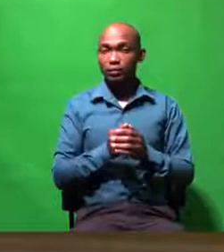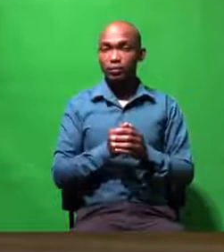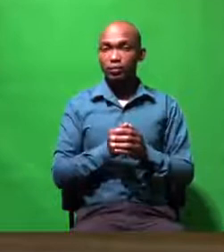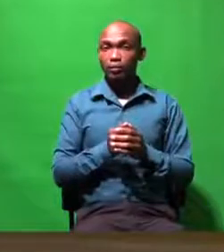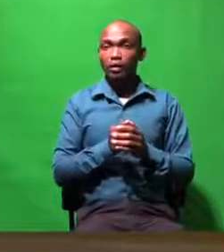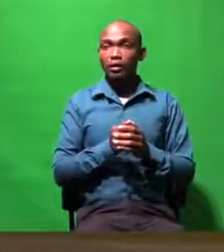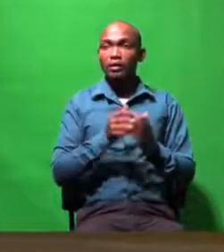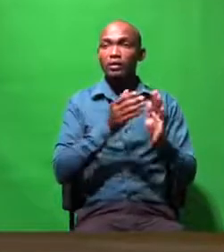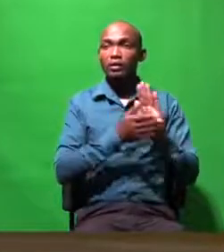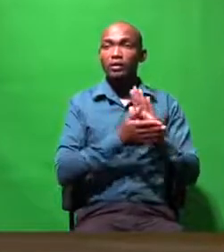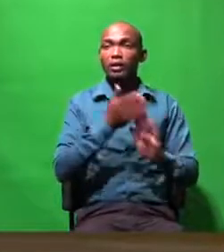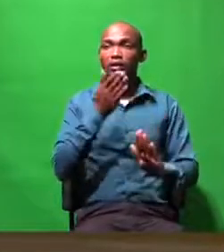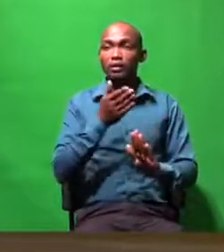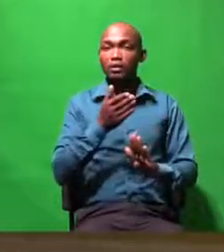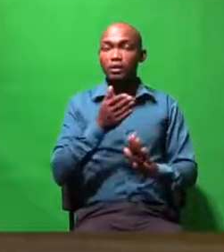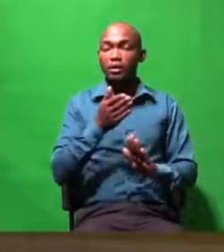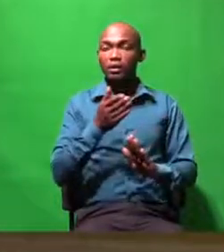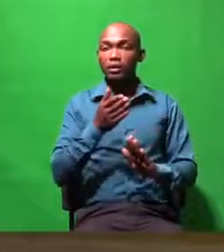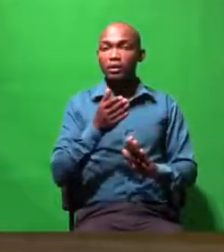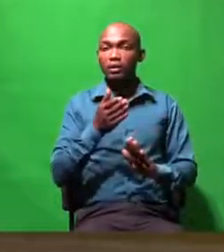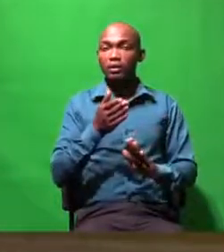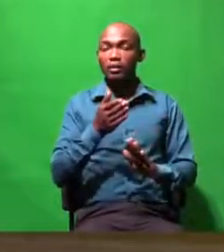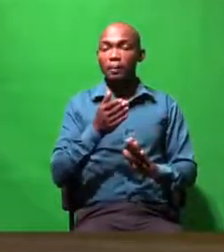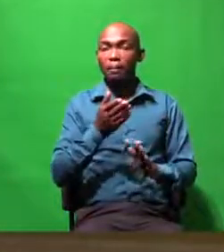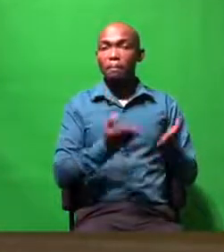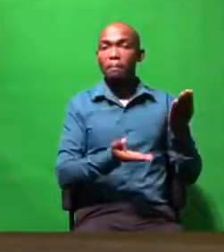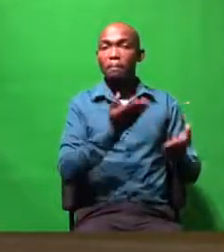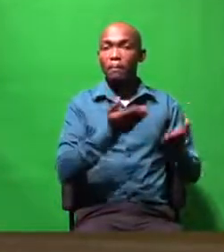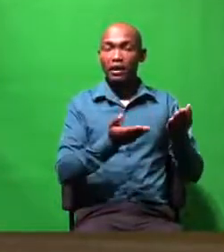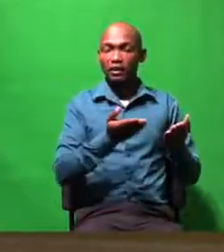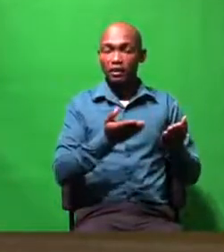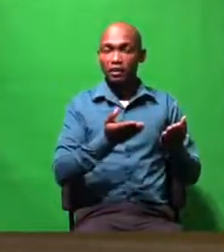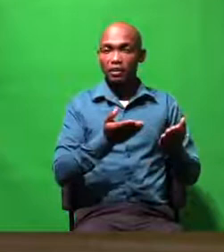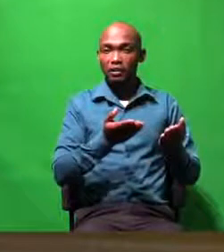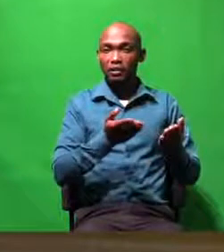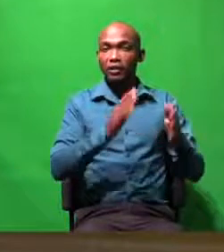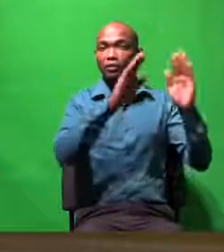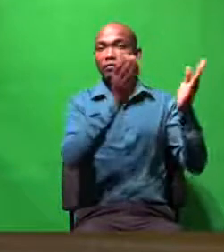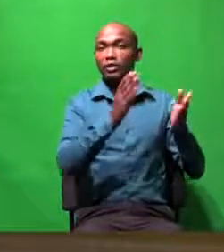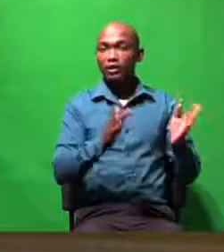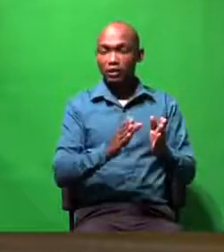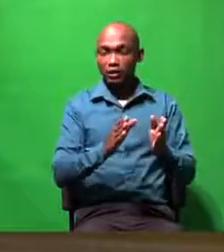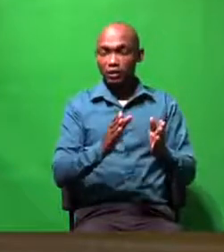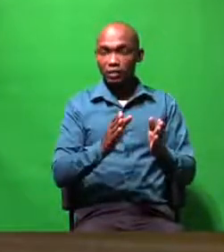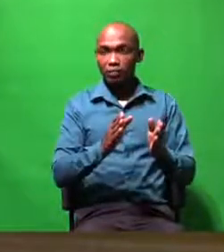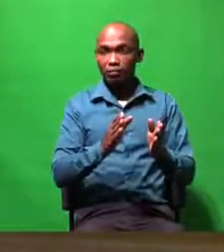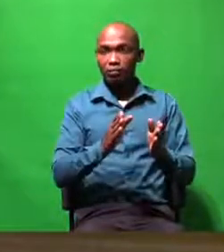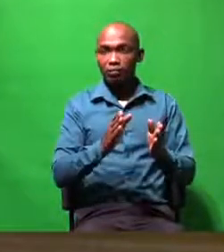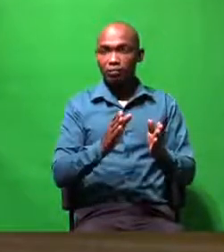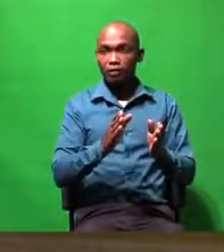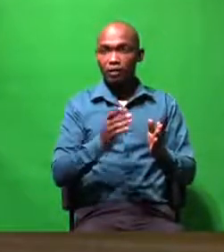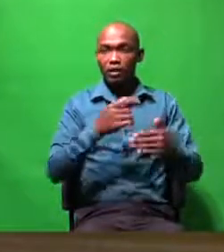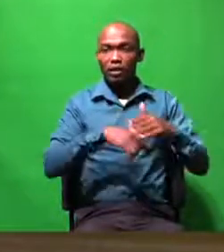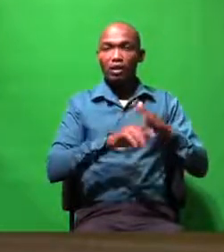with the major features such as the continent and other features such as the mountain.